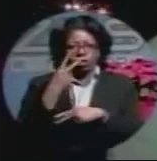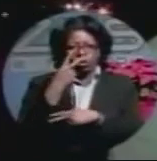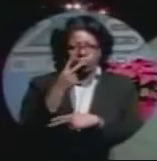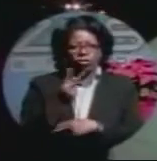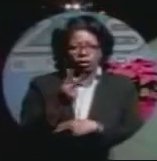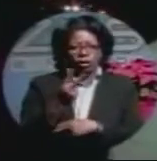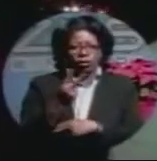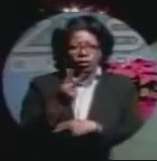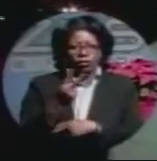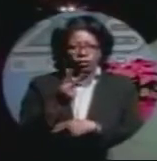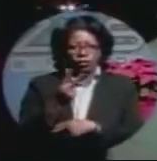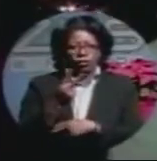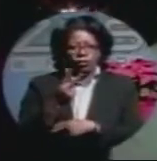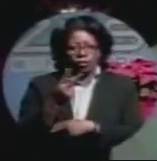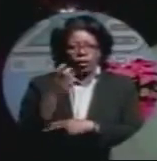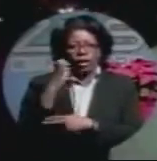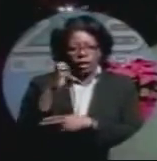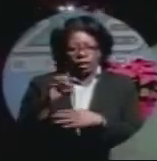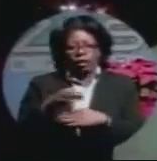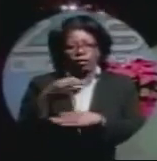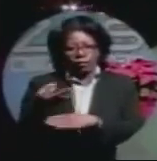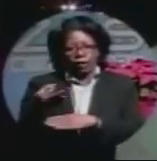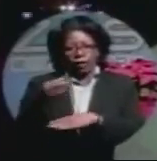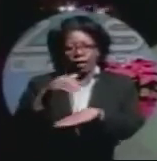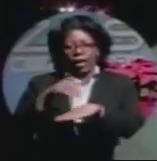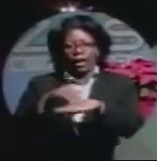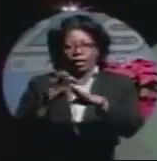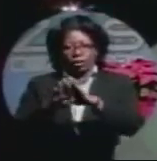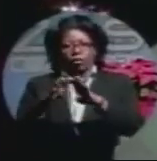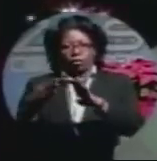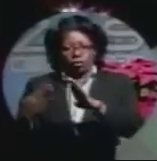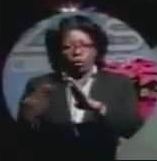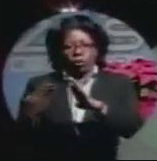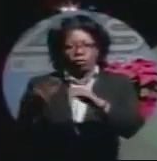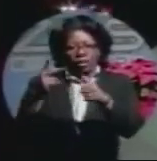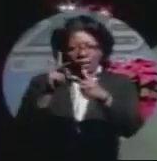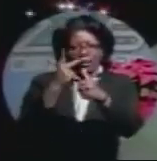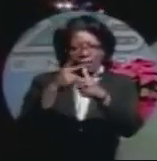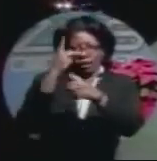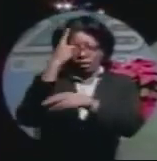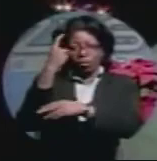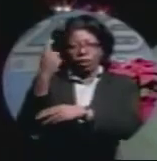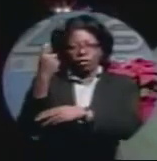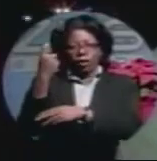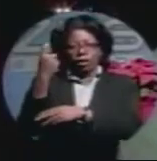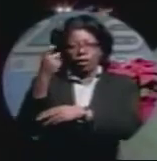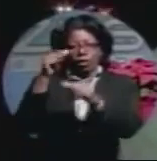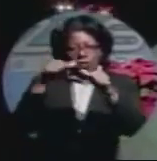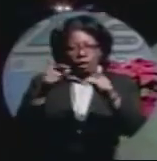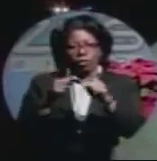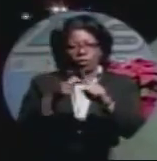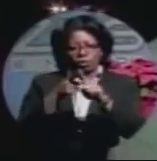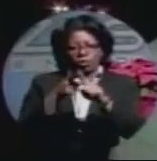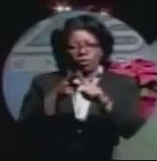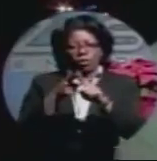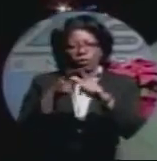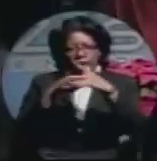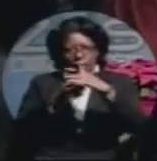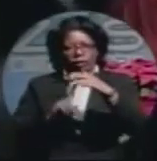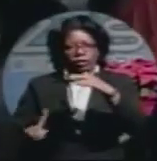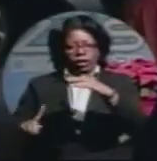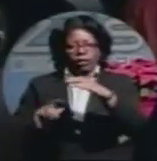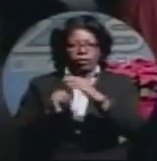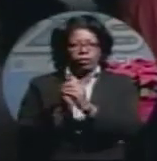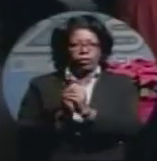see, he collapsed at the door of the store. A second suspect was able to make good his